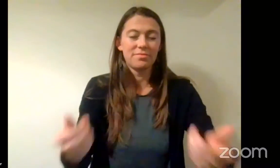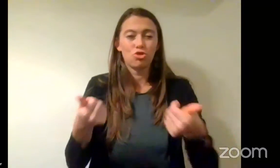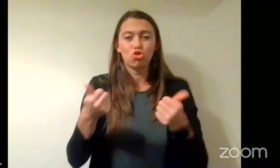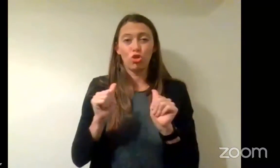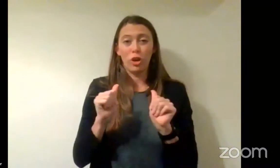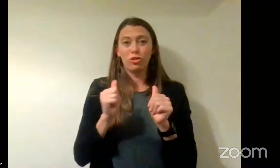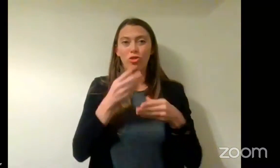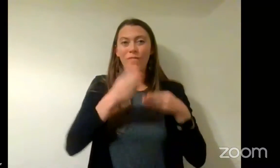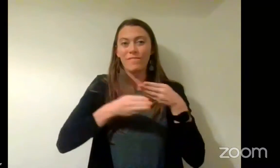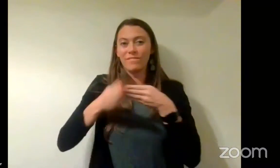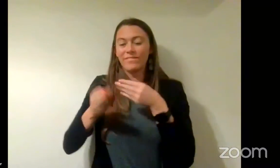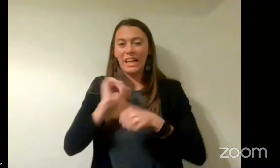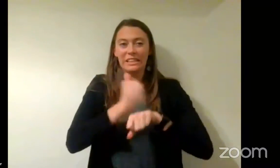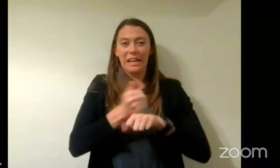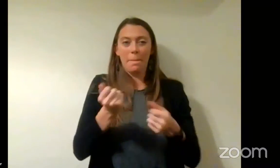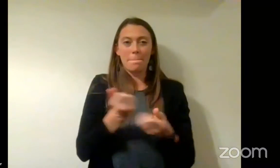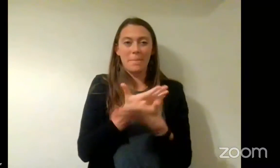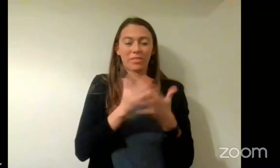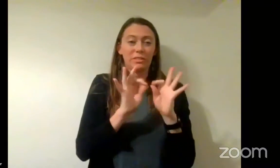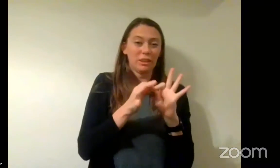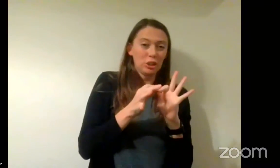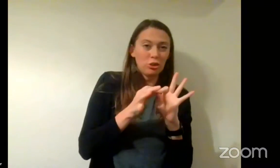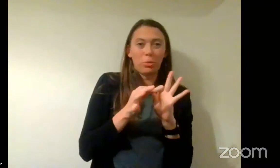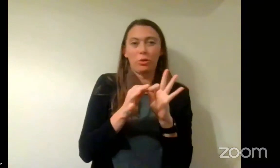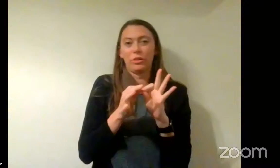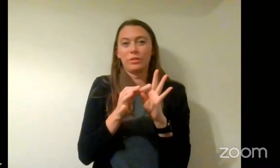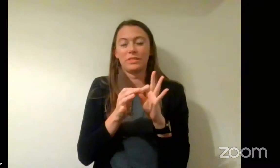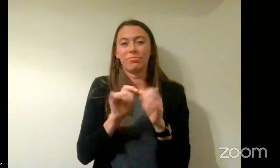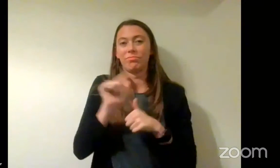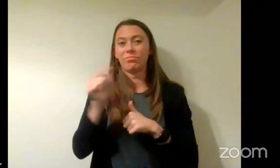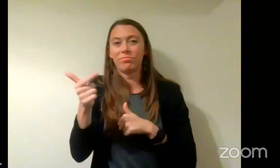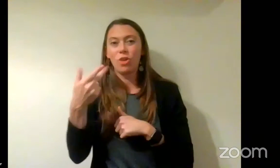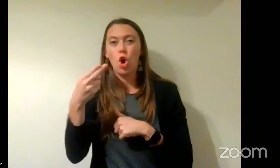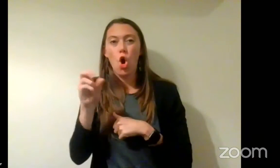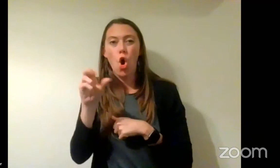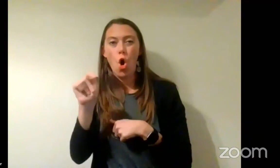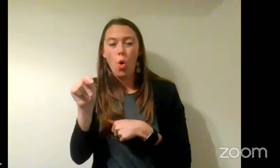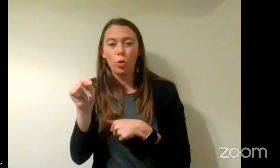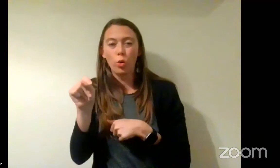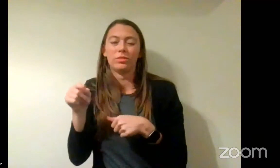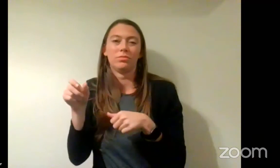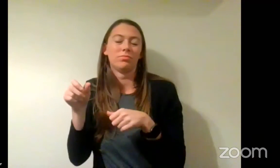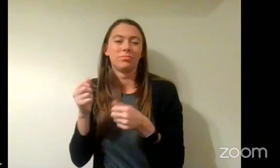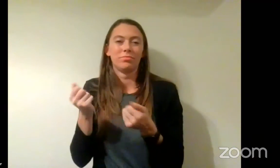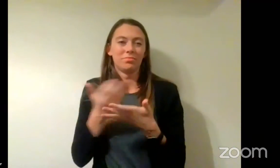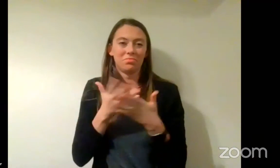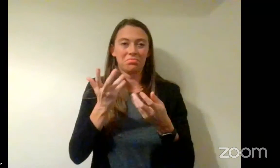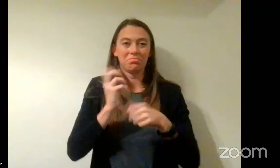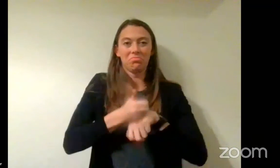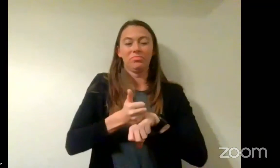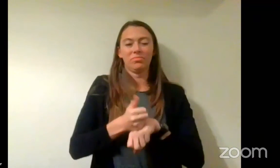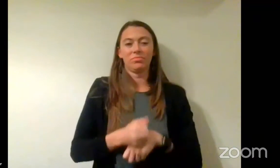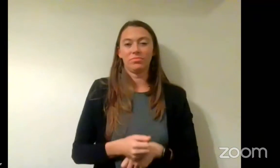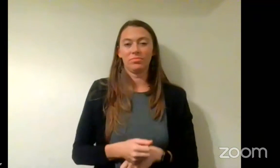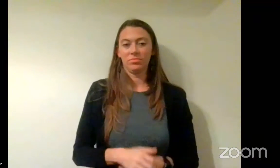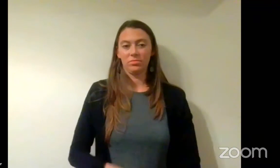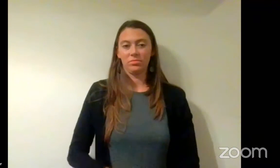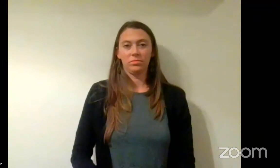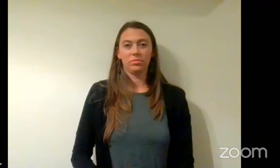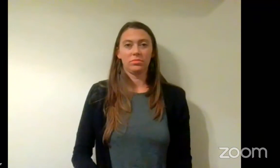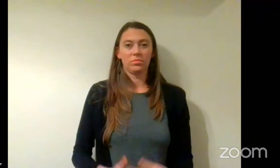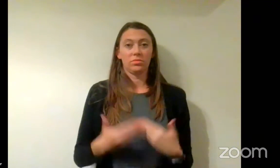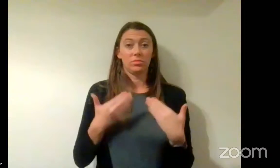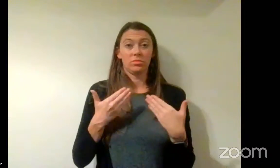all. Ben, if you want to let everybody in, that would be great. I will Thank do that. you. And I think we're I'm going to resume the recording